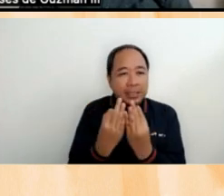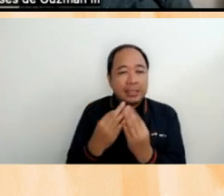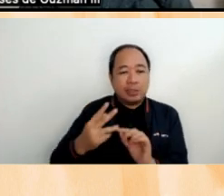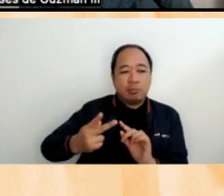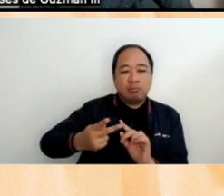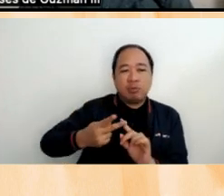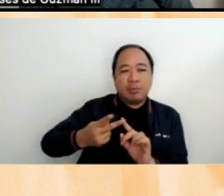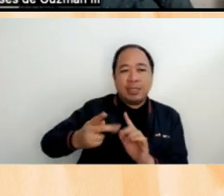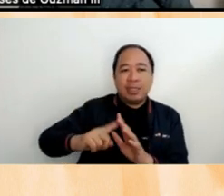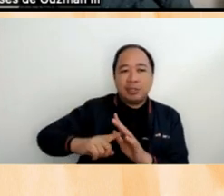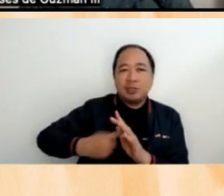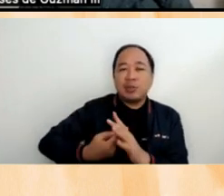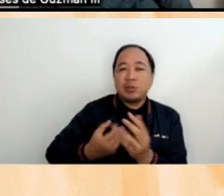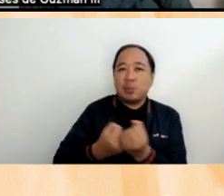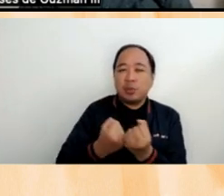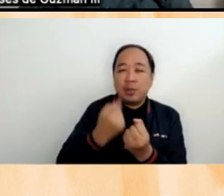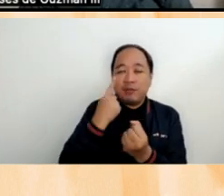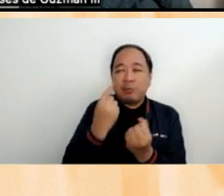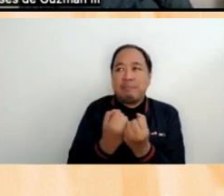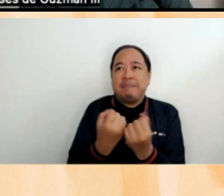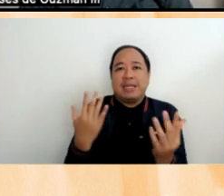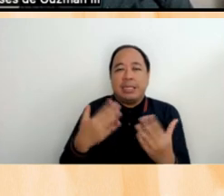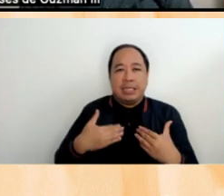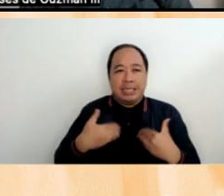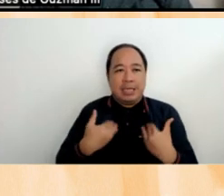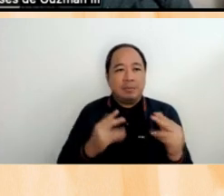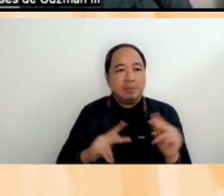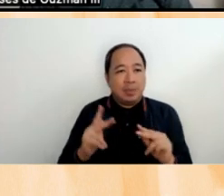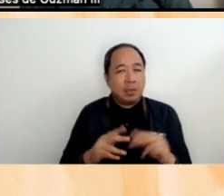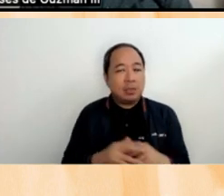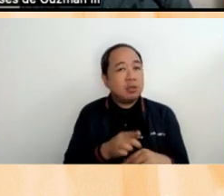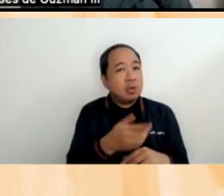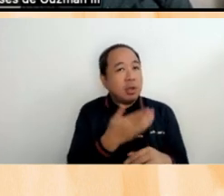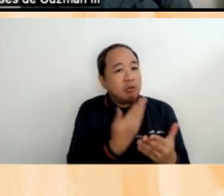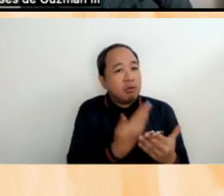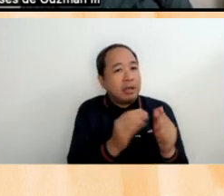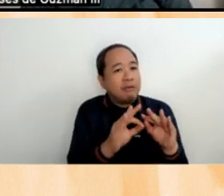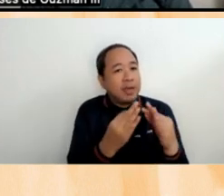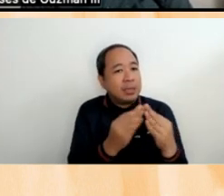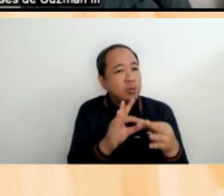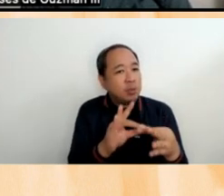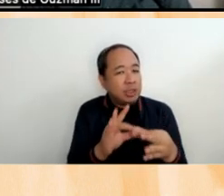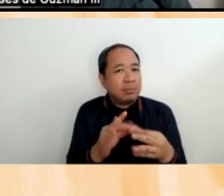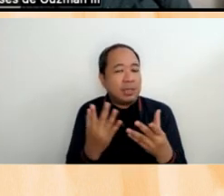recover. Family support and involvement is vital to the success of treatment.